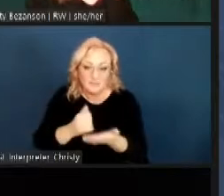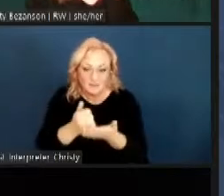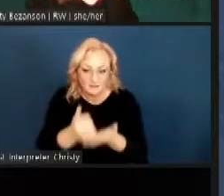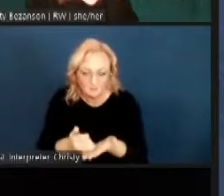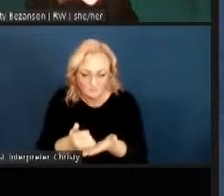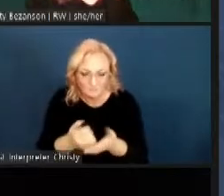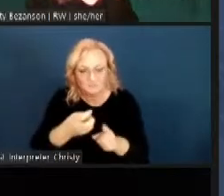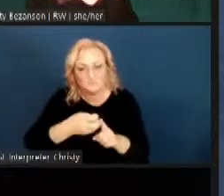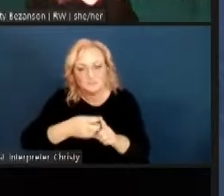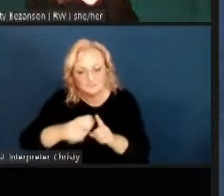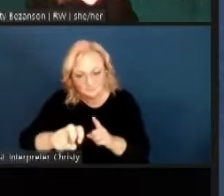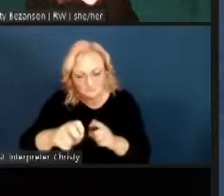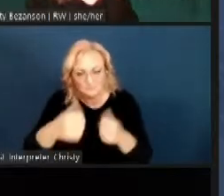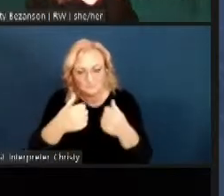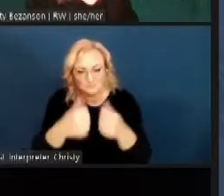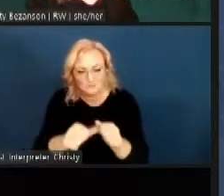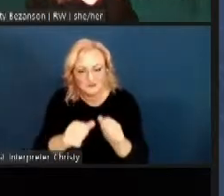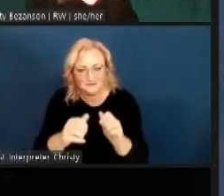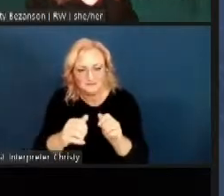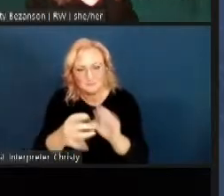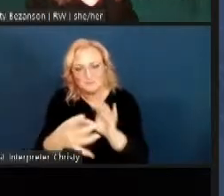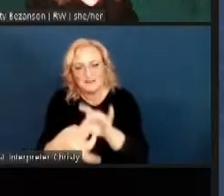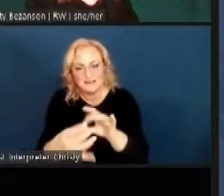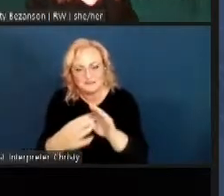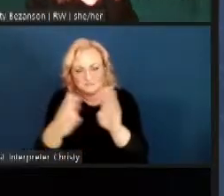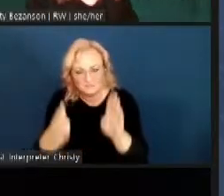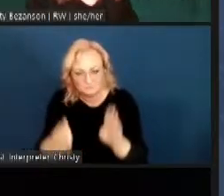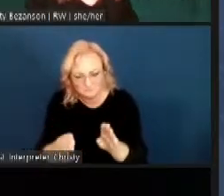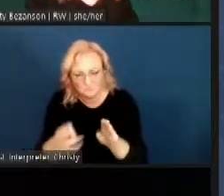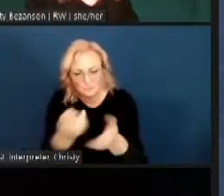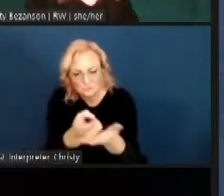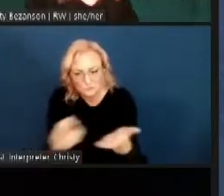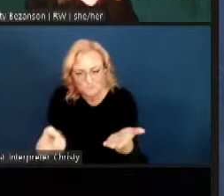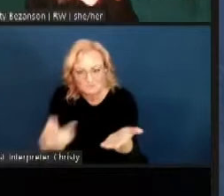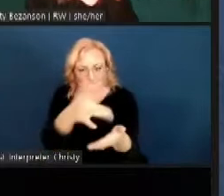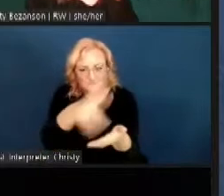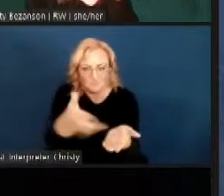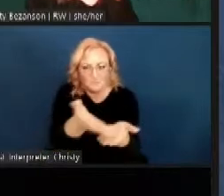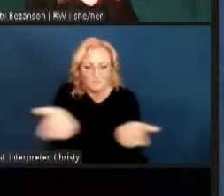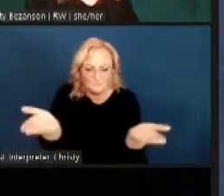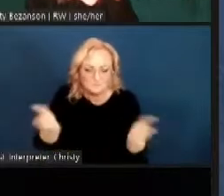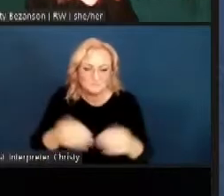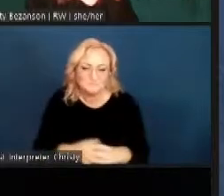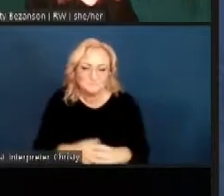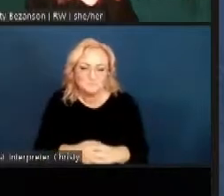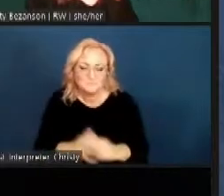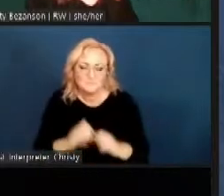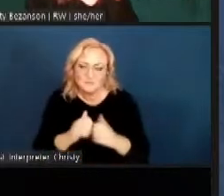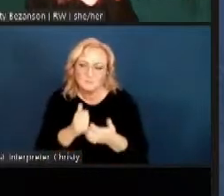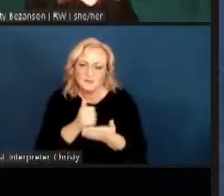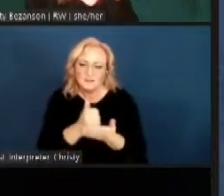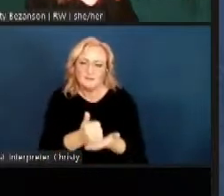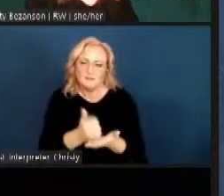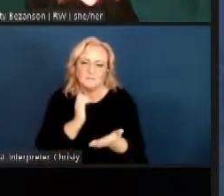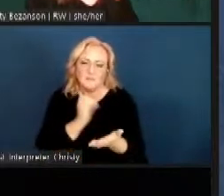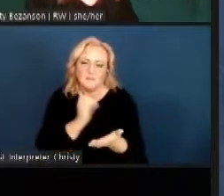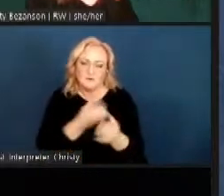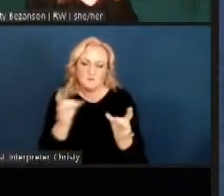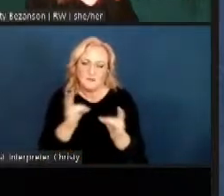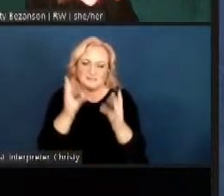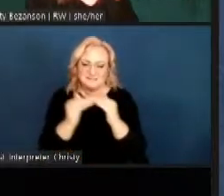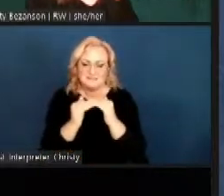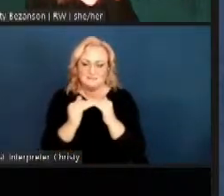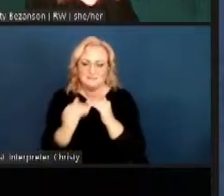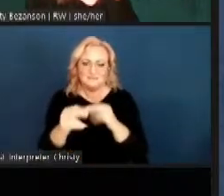going out trying to connect to some of the homeless housing resources. And so how do we help our crisis